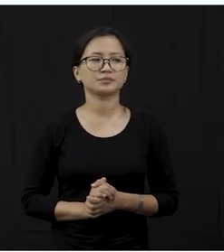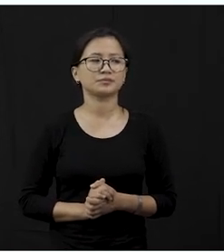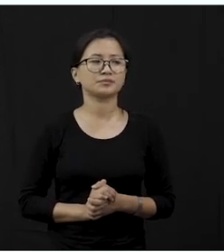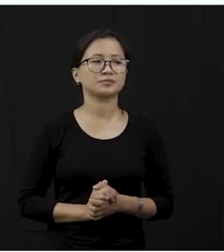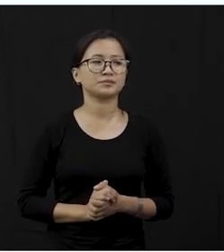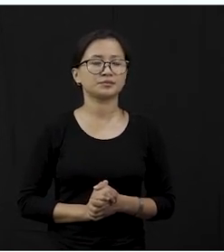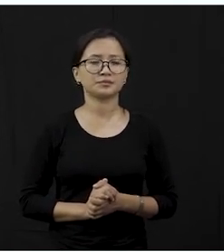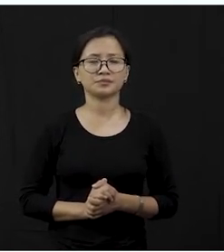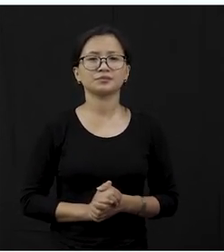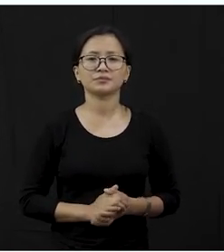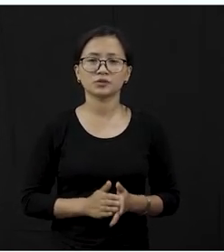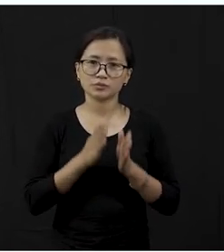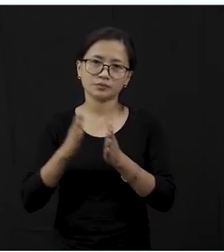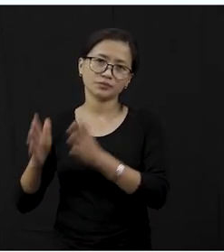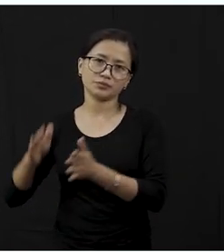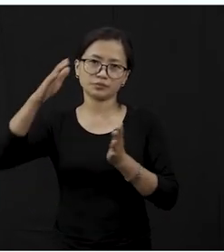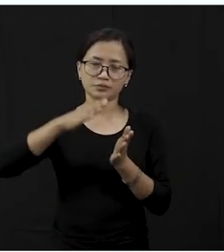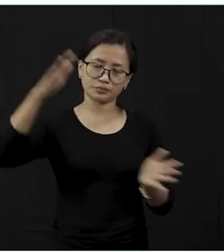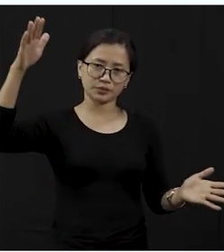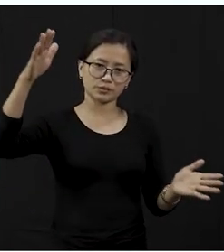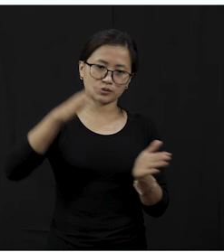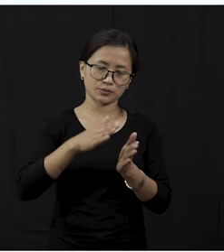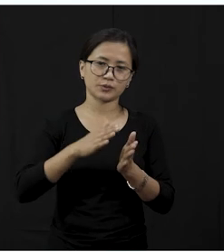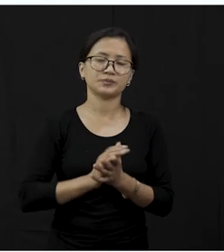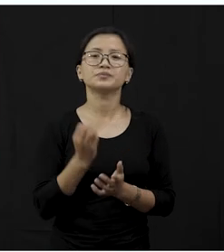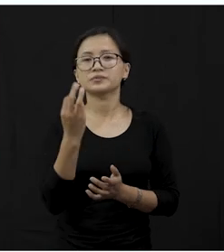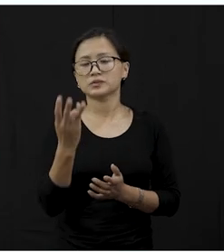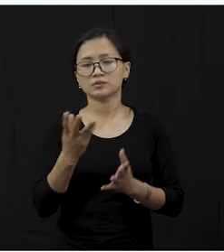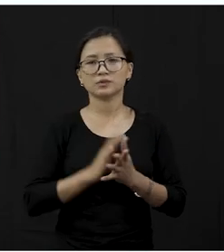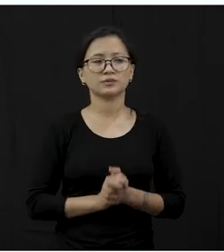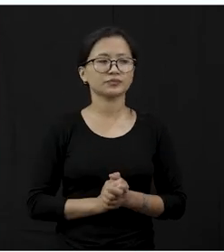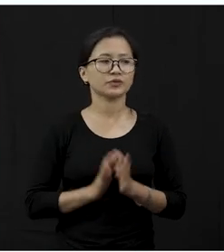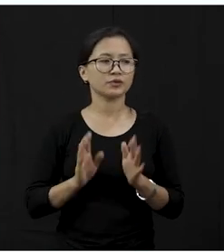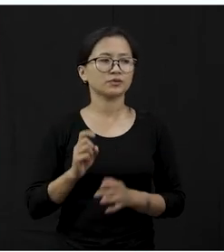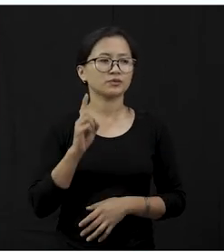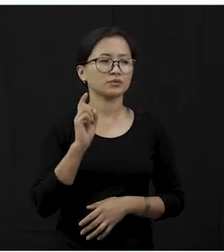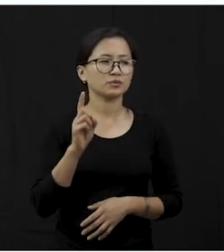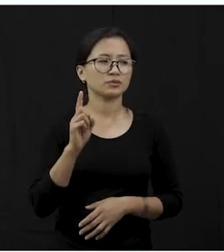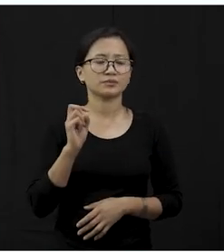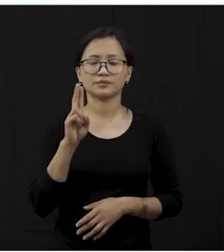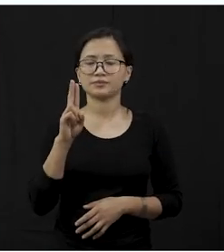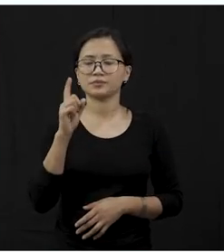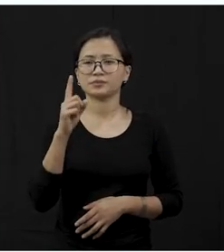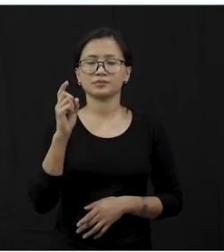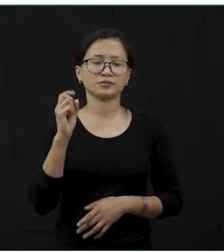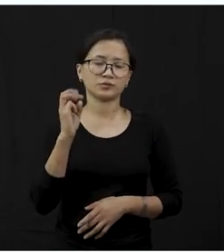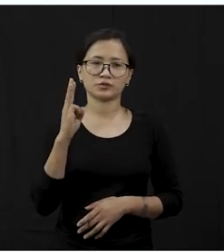we will arrange the number from the bigger to smaller number. So here you have